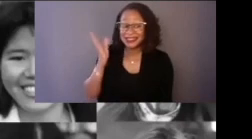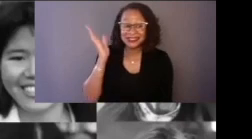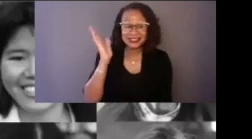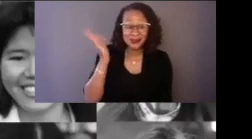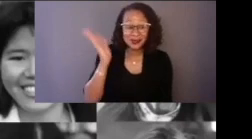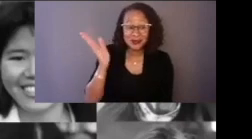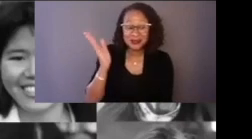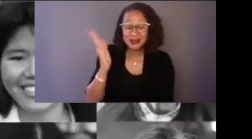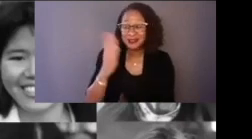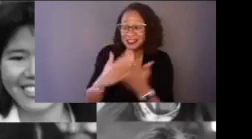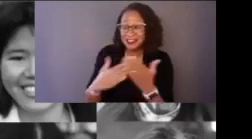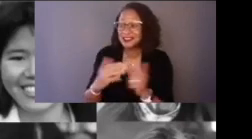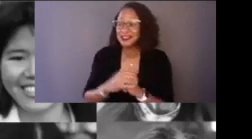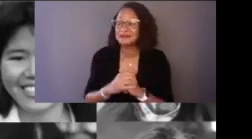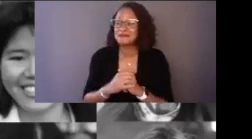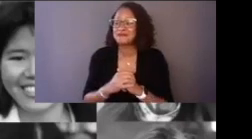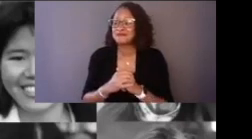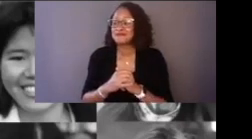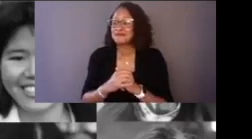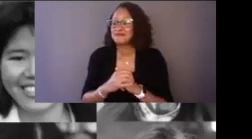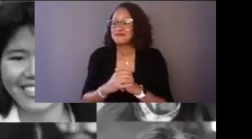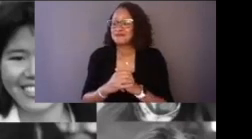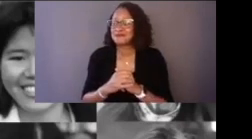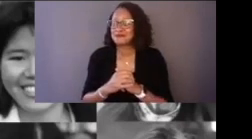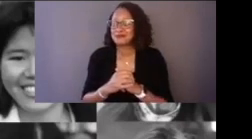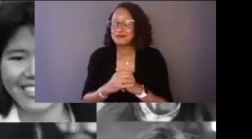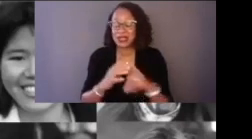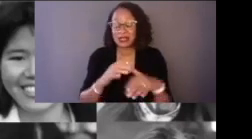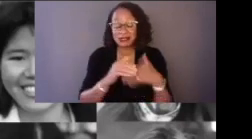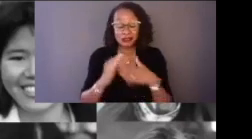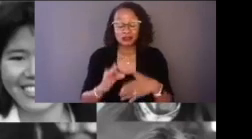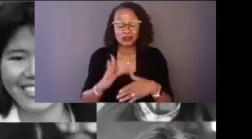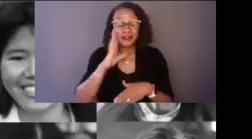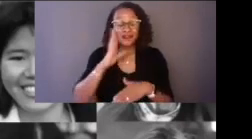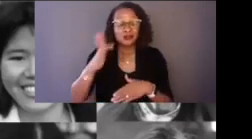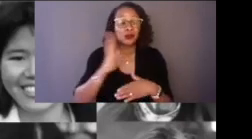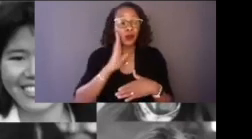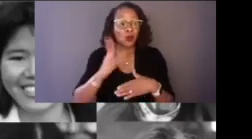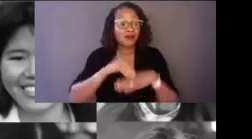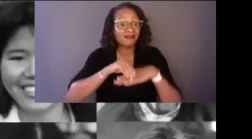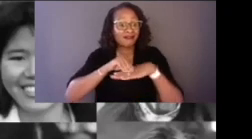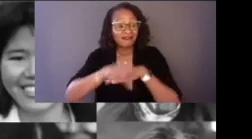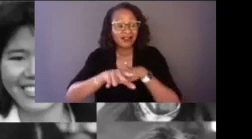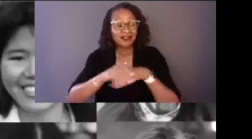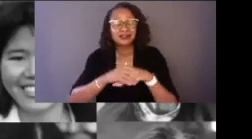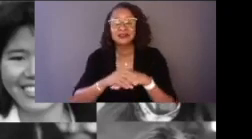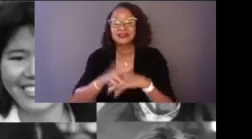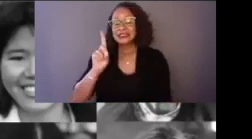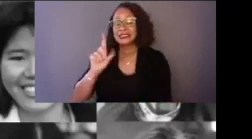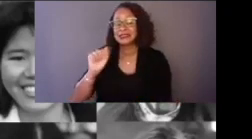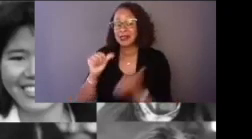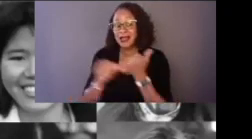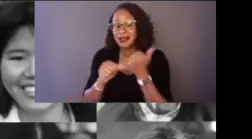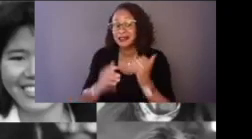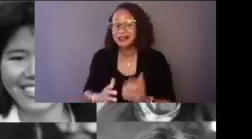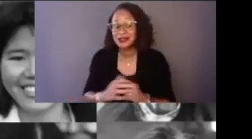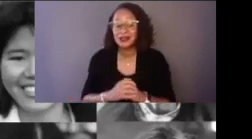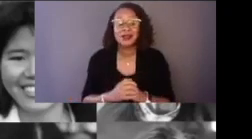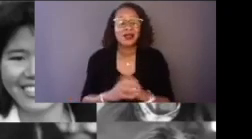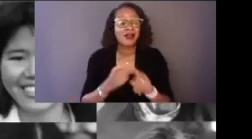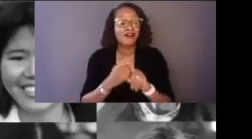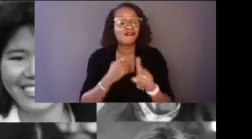webinar series, Leaders of the Future, and this will be effective disability advocacy from